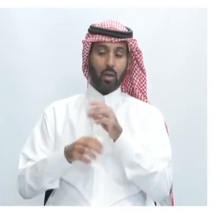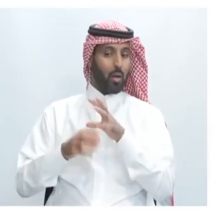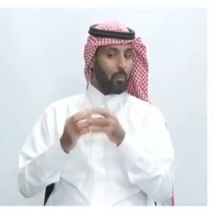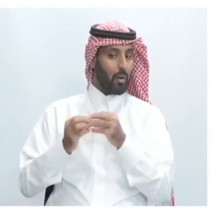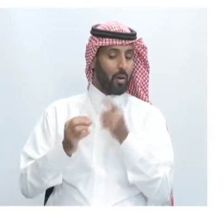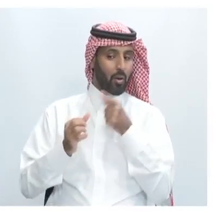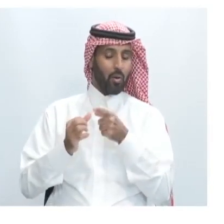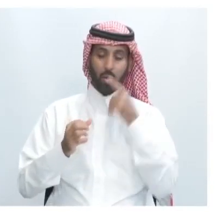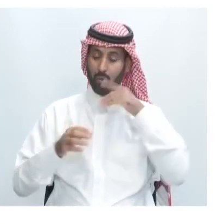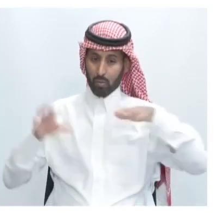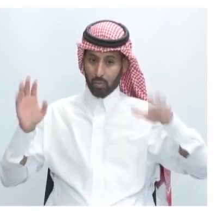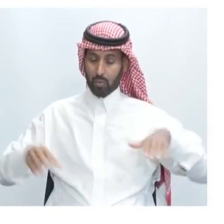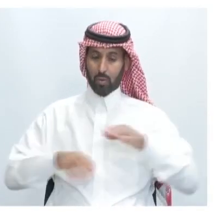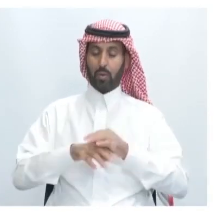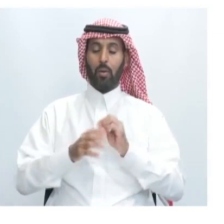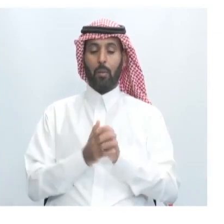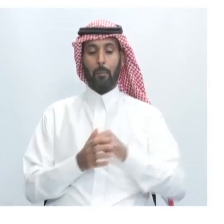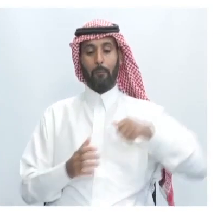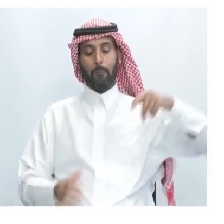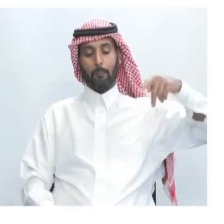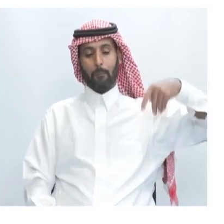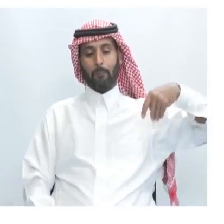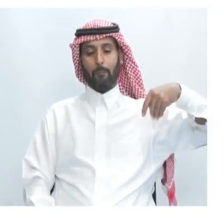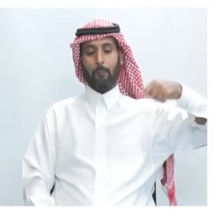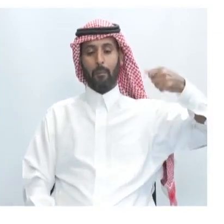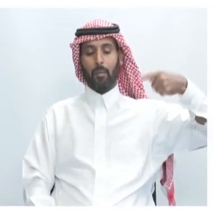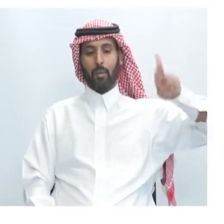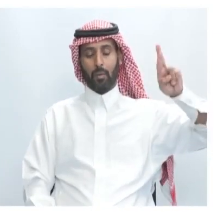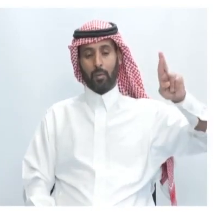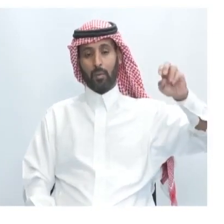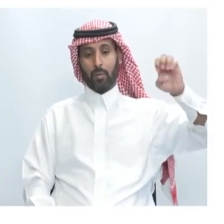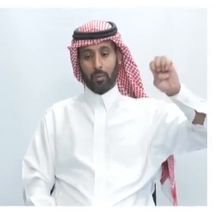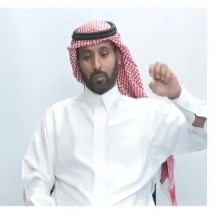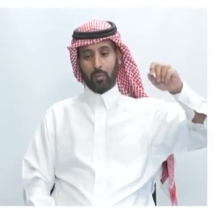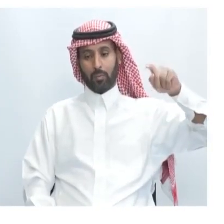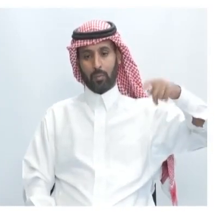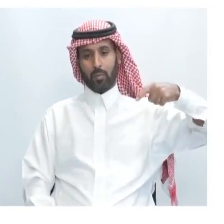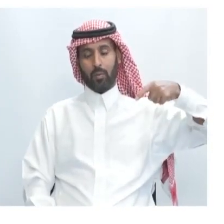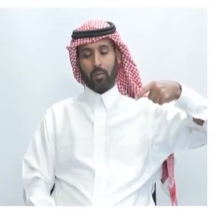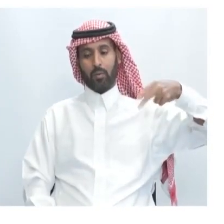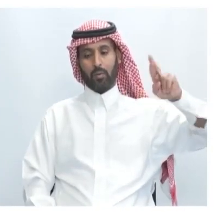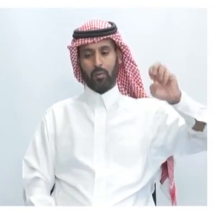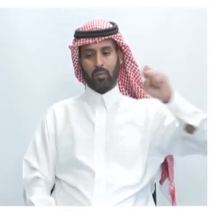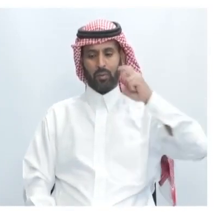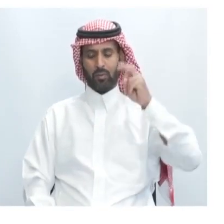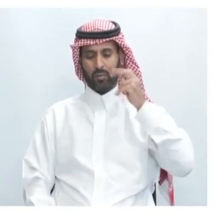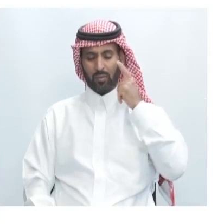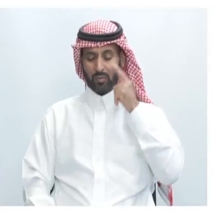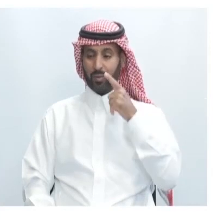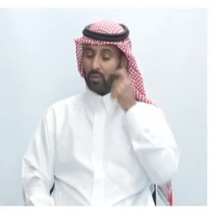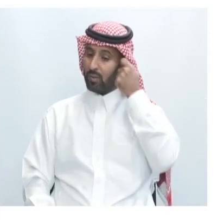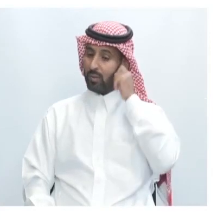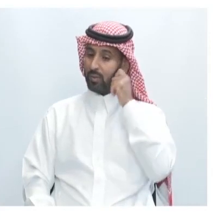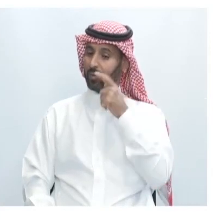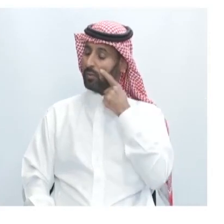Yes, the dove represents peace to many people. It's a symbol for peace. She was in